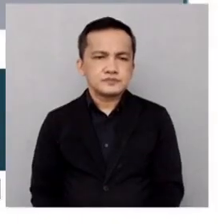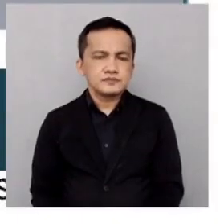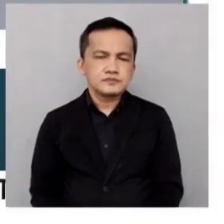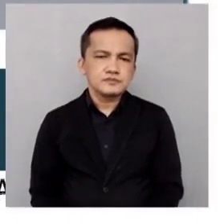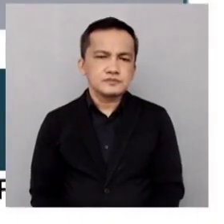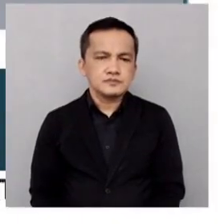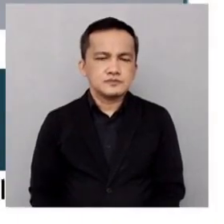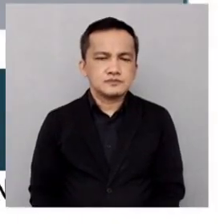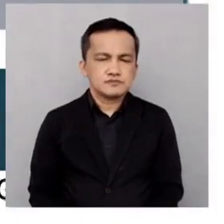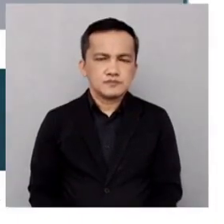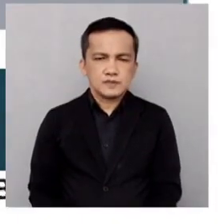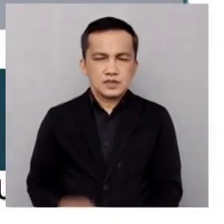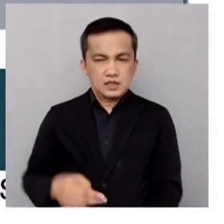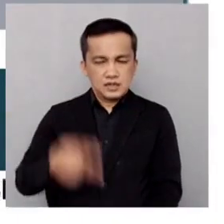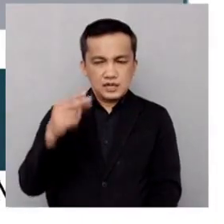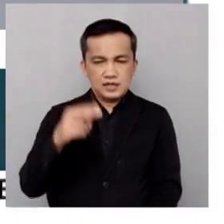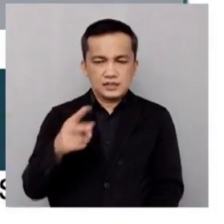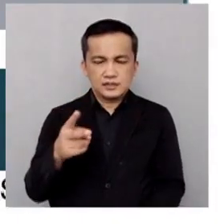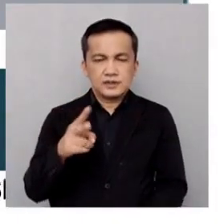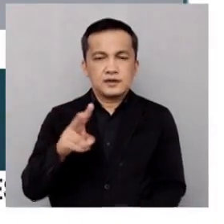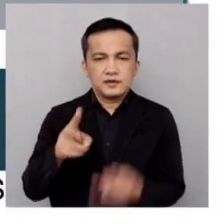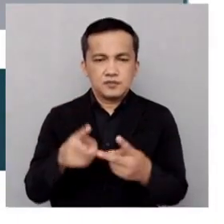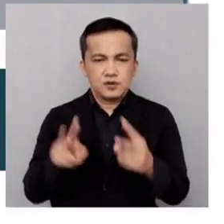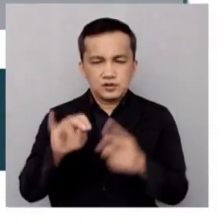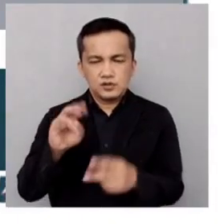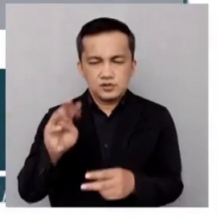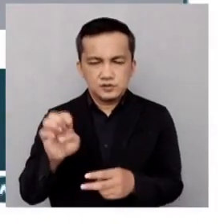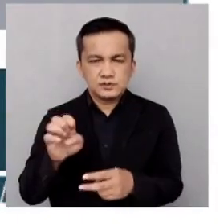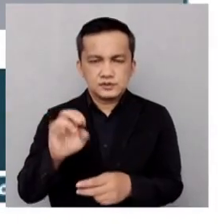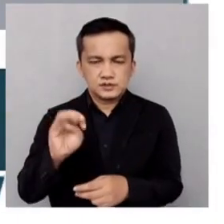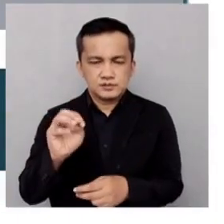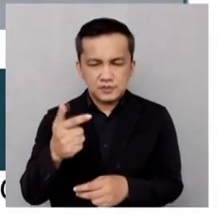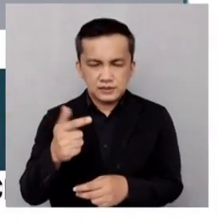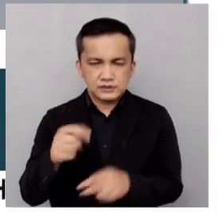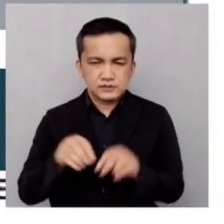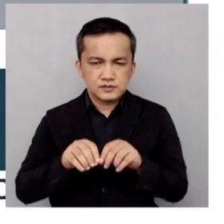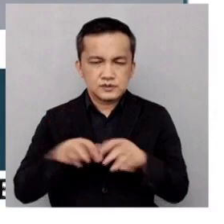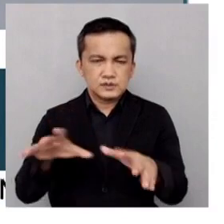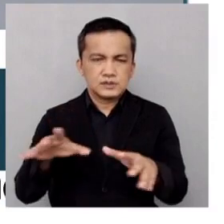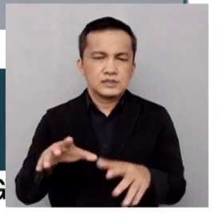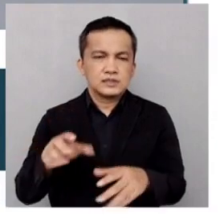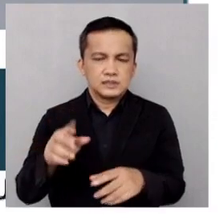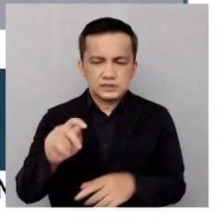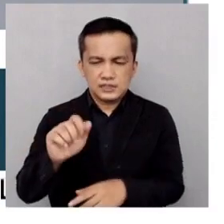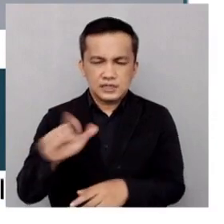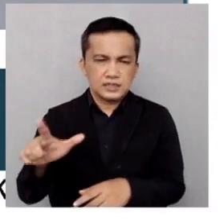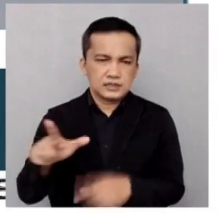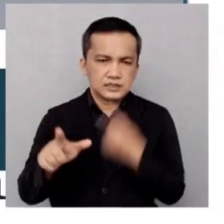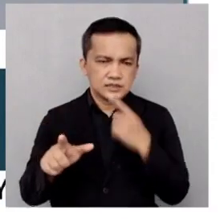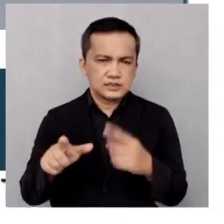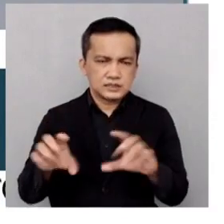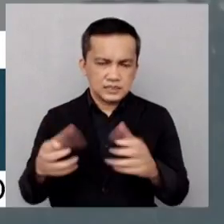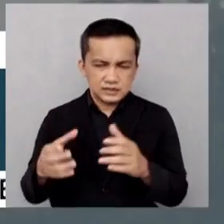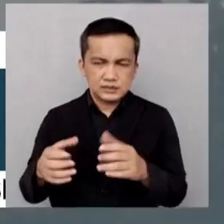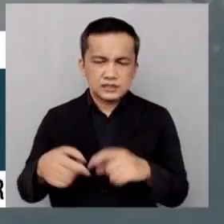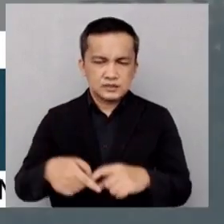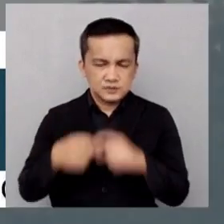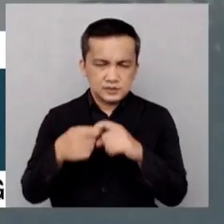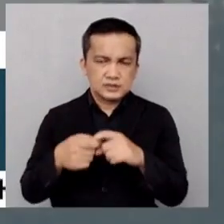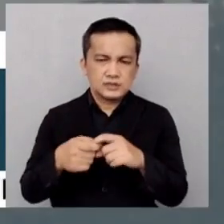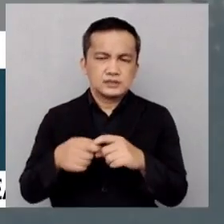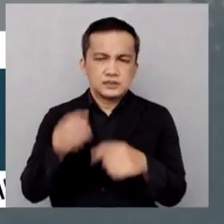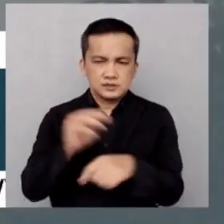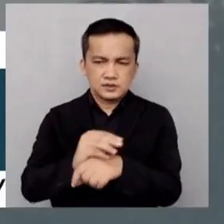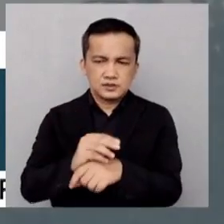Due to the high volume of smog being emitted by Taal Volcano, classes are still suspended in municipalities of Bagoncillo,